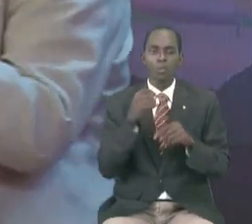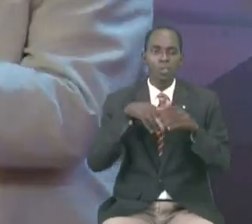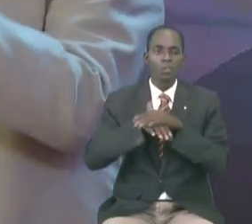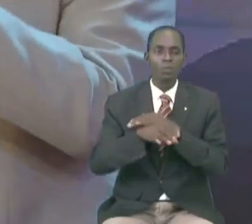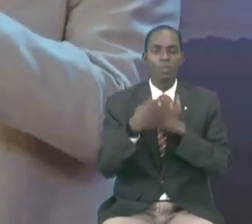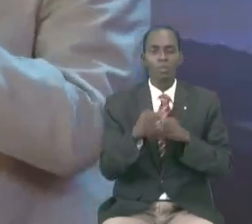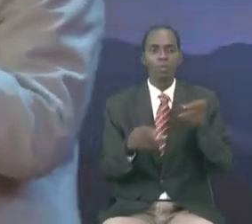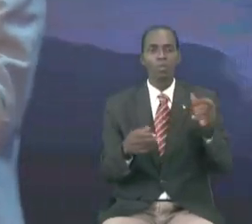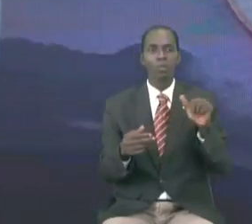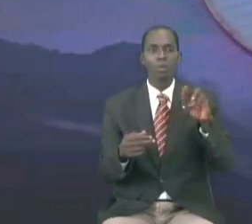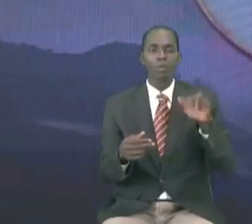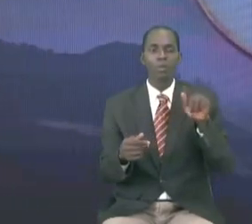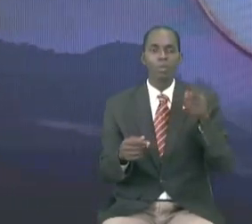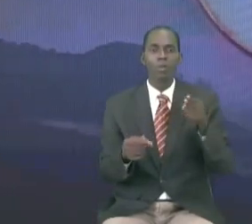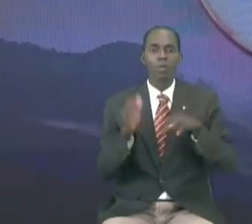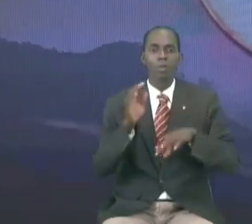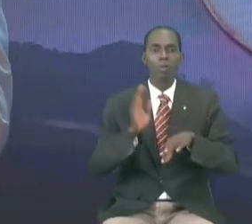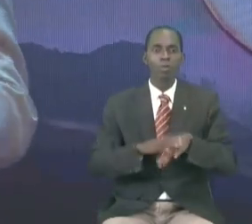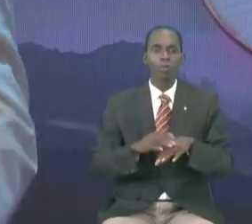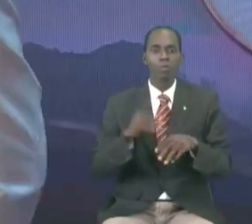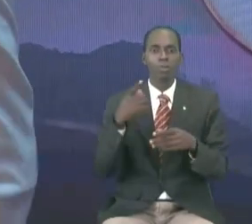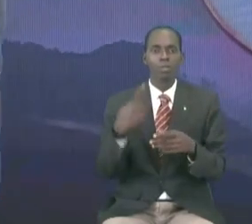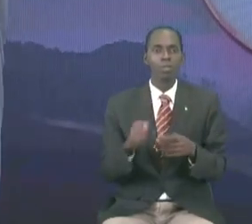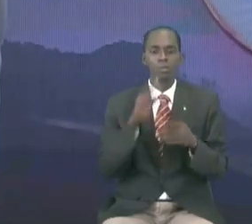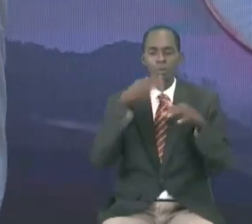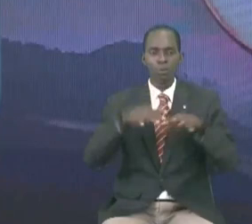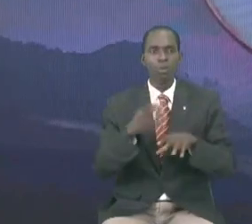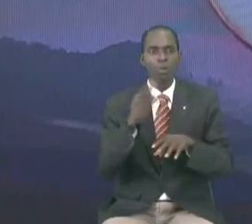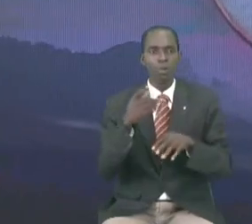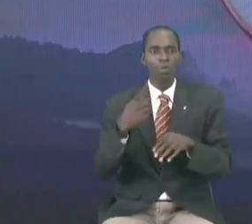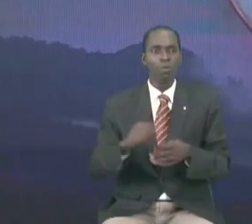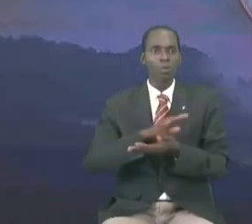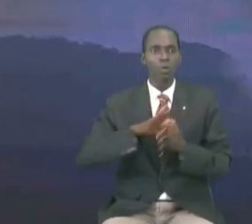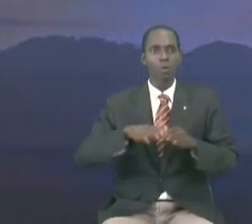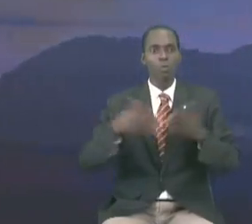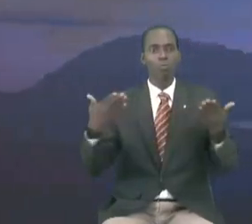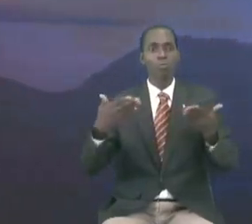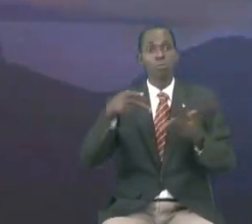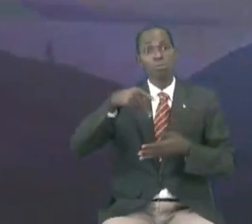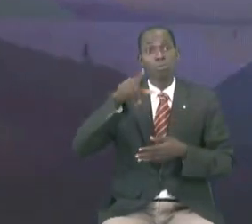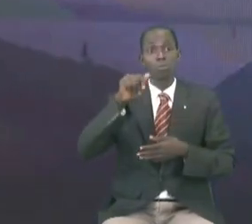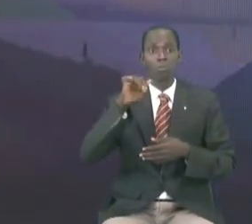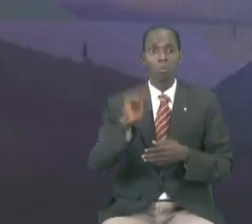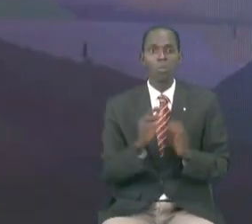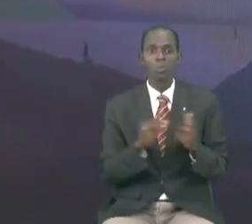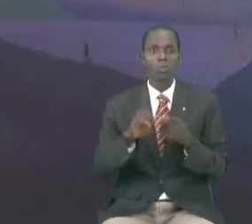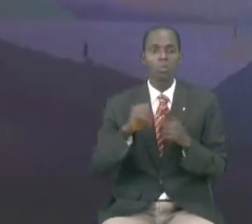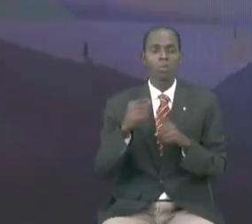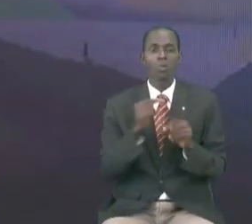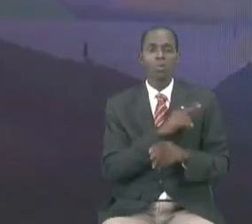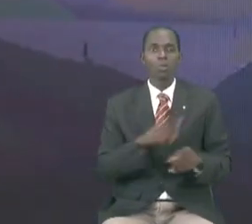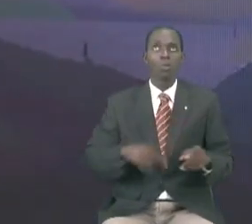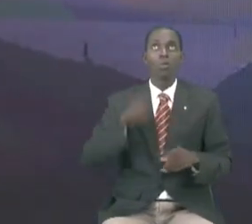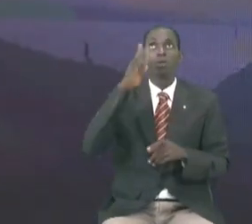Israel, which he spake by the hand of his servant Jonah, the son of Amittai, the prophet,